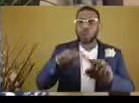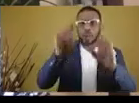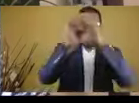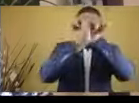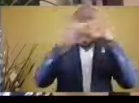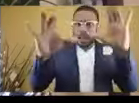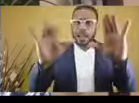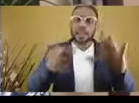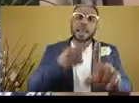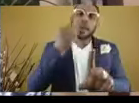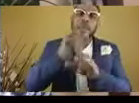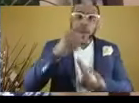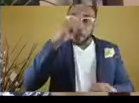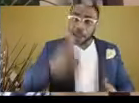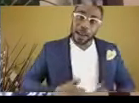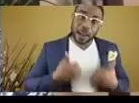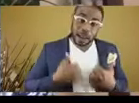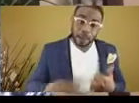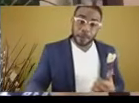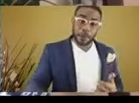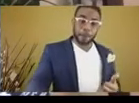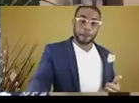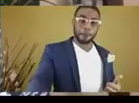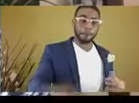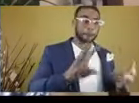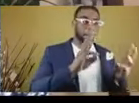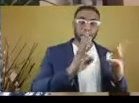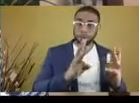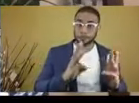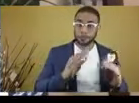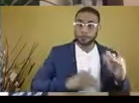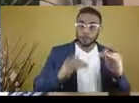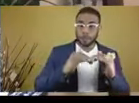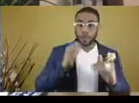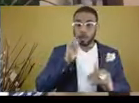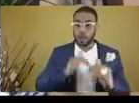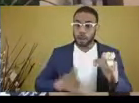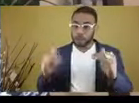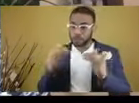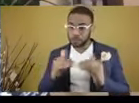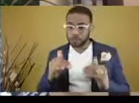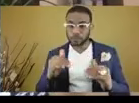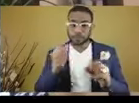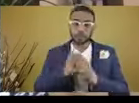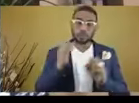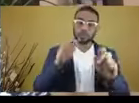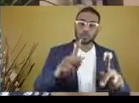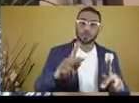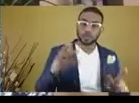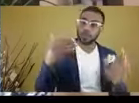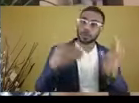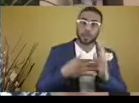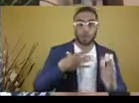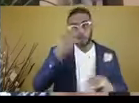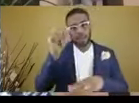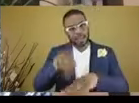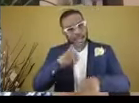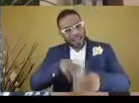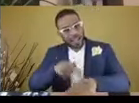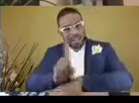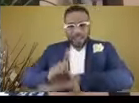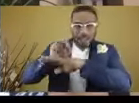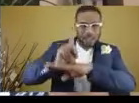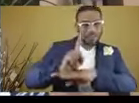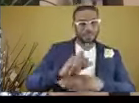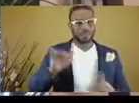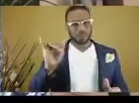that impacts Black lives: climate justice, racial justice, fighting back against white nationalism and white